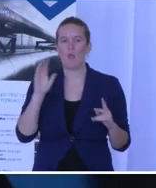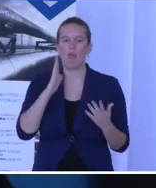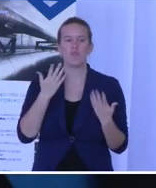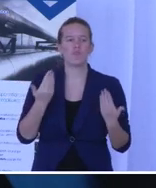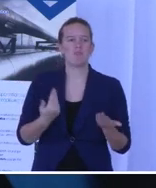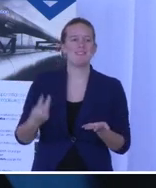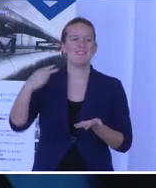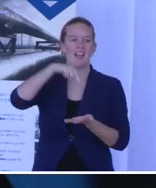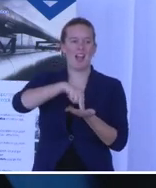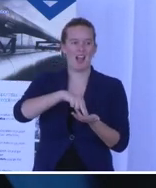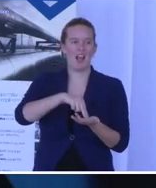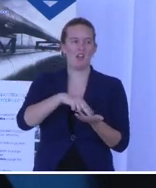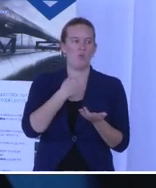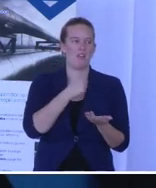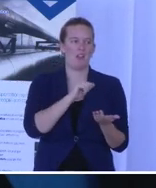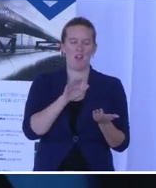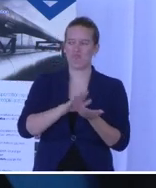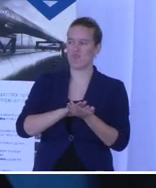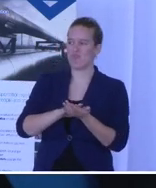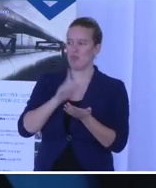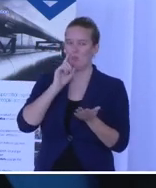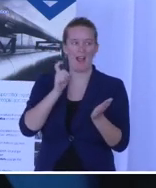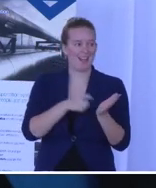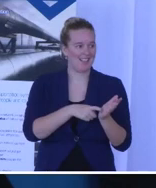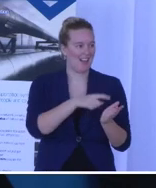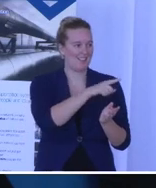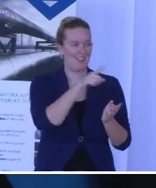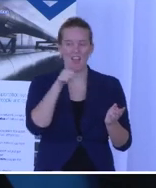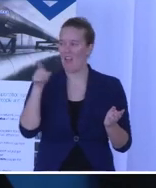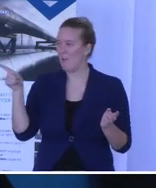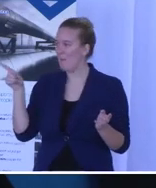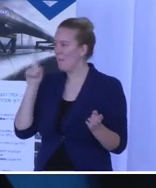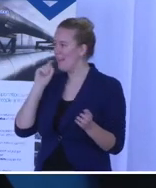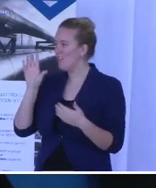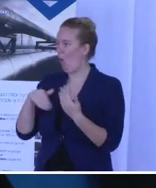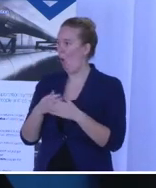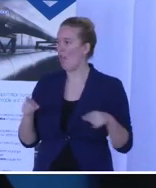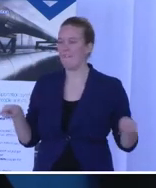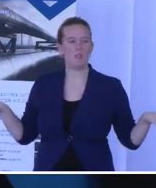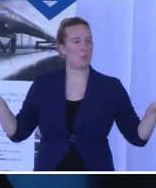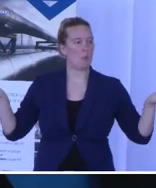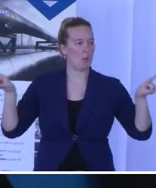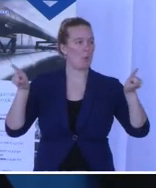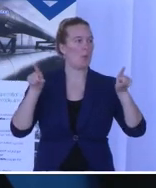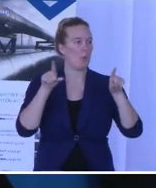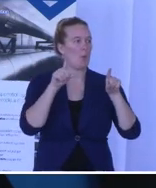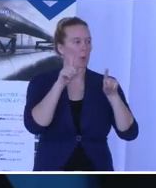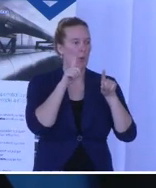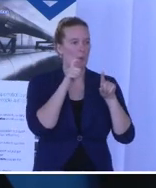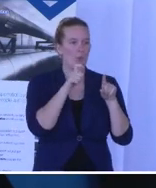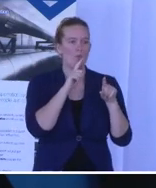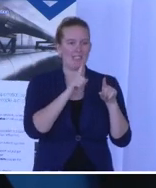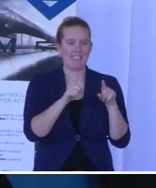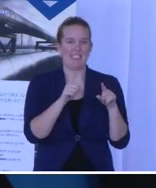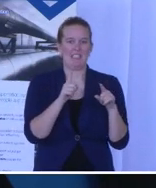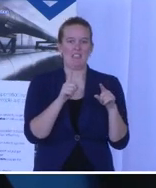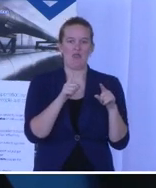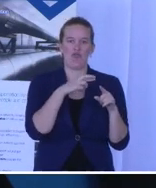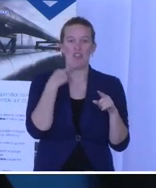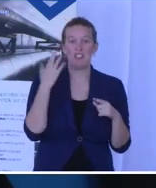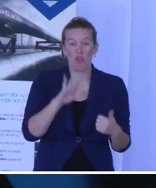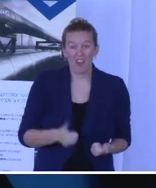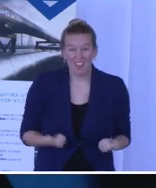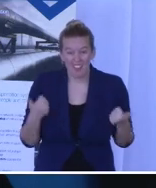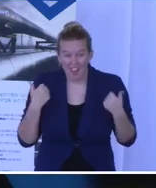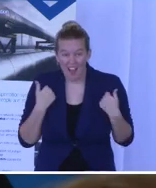stand so we can recognize them, because it is all of you who put your lives at risk in